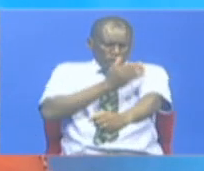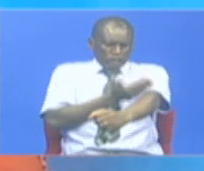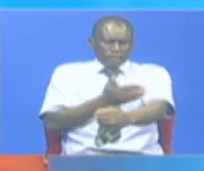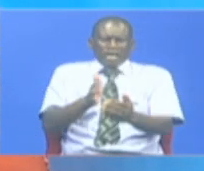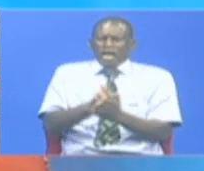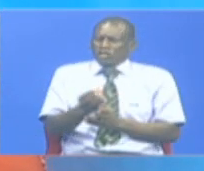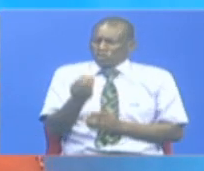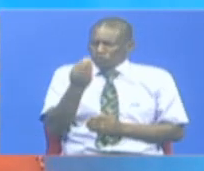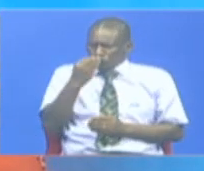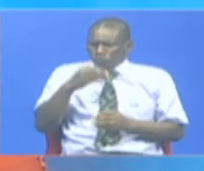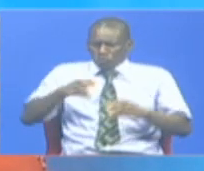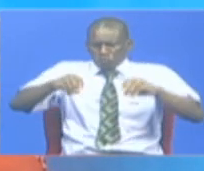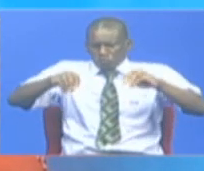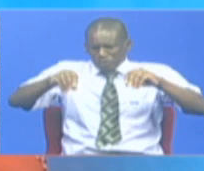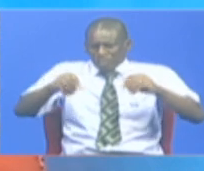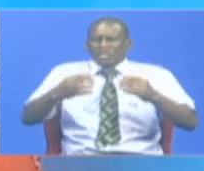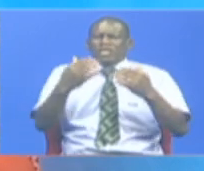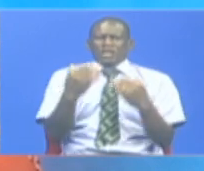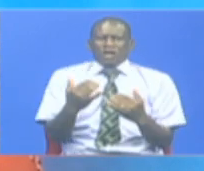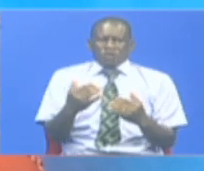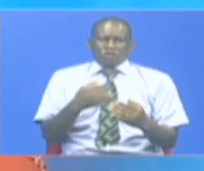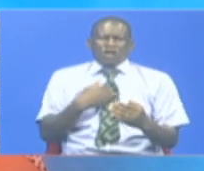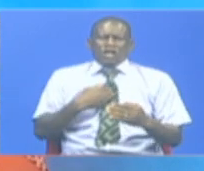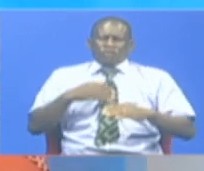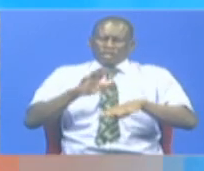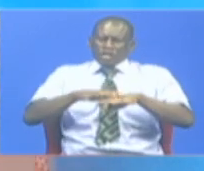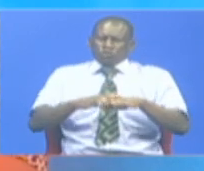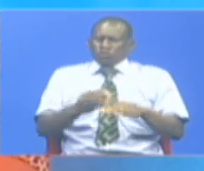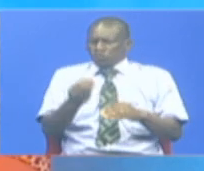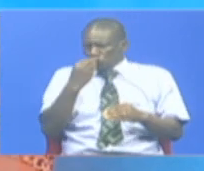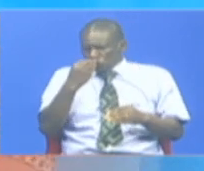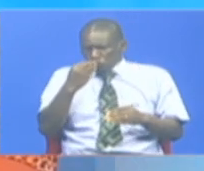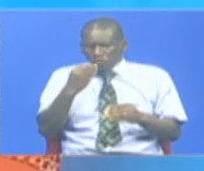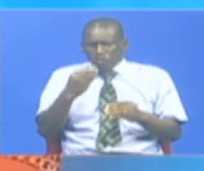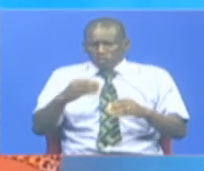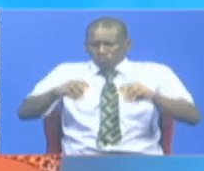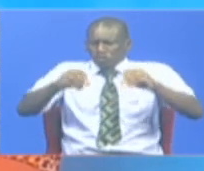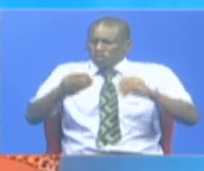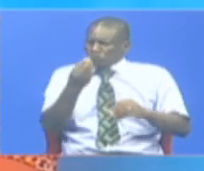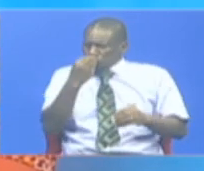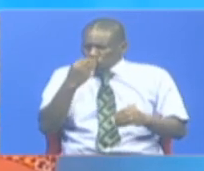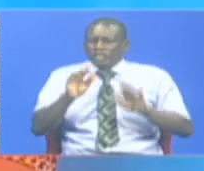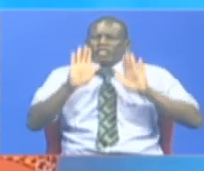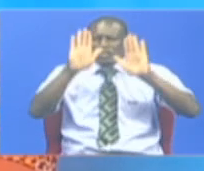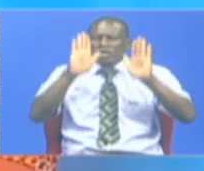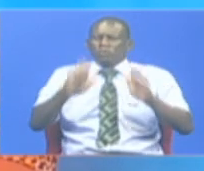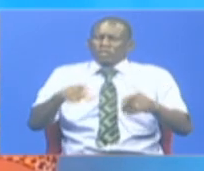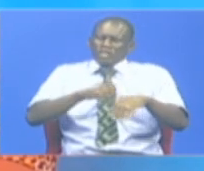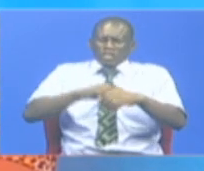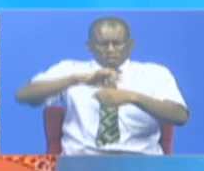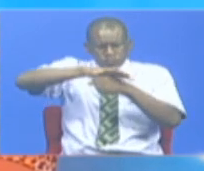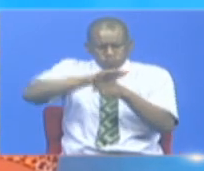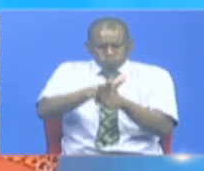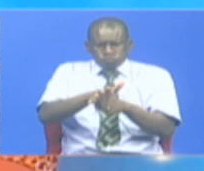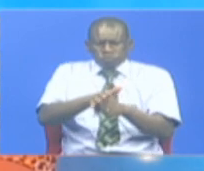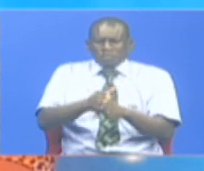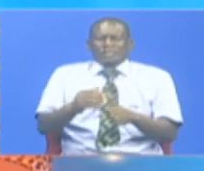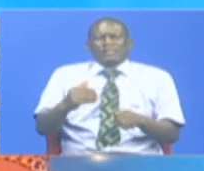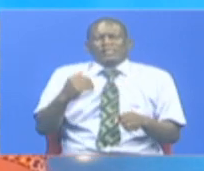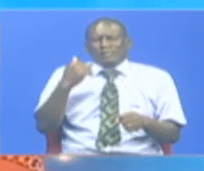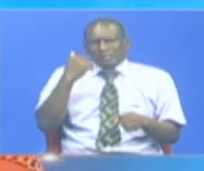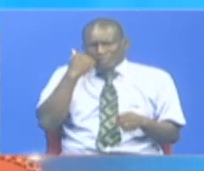nutrients. Therefore, maintaining a healthy diet is very important during the COVID-19